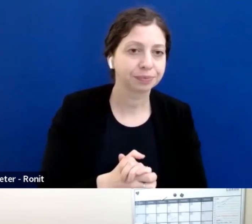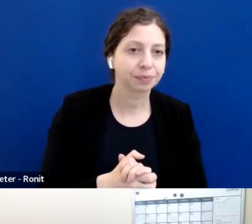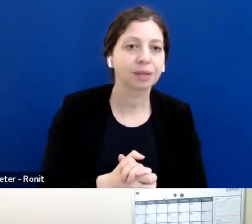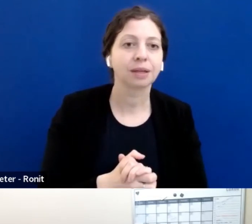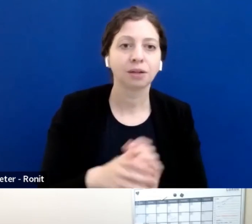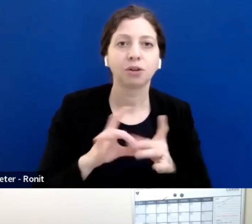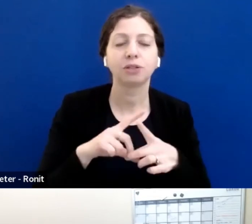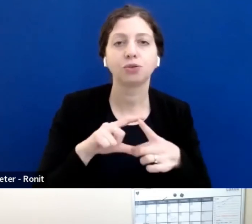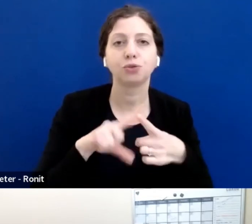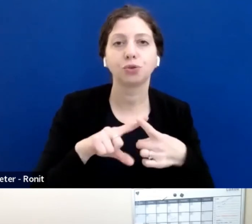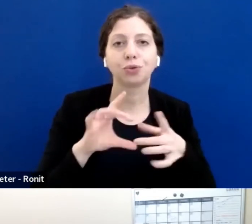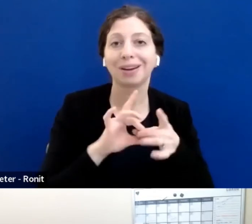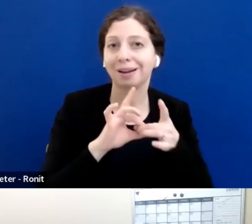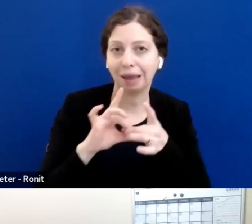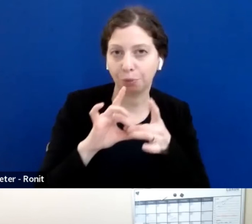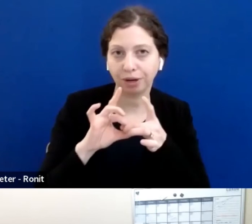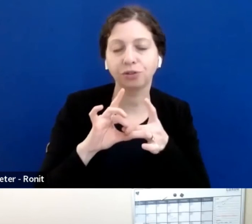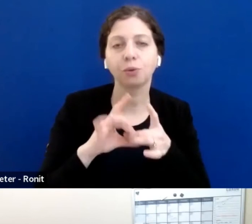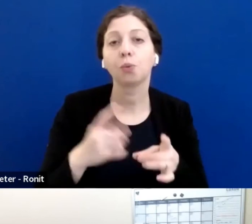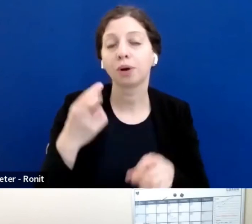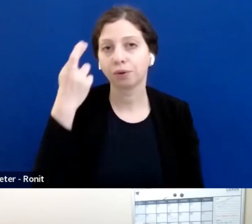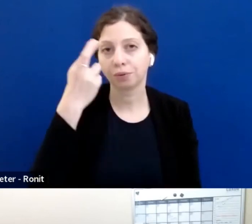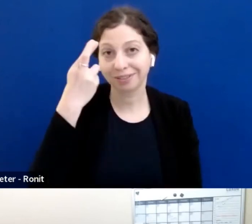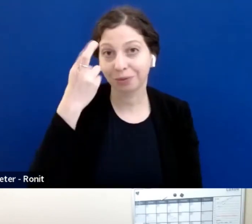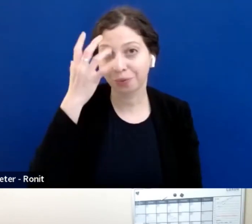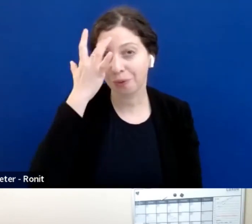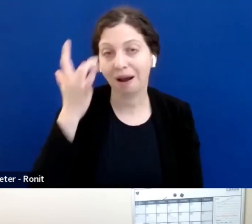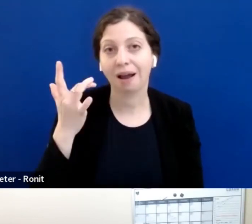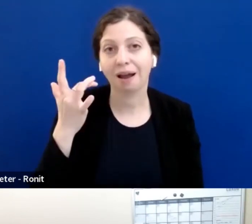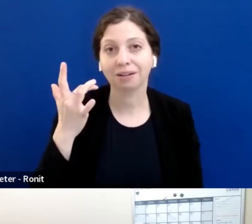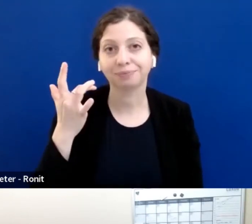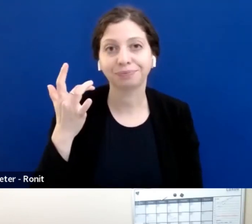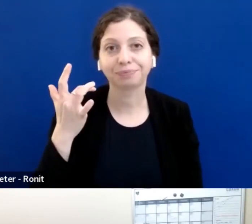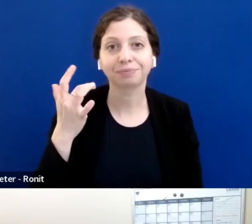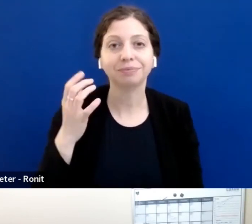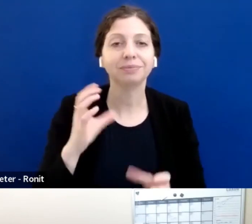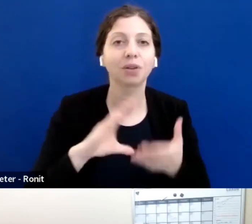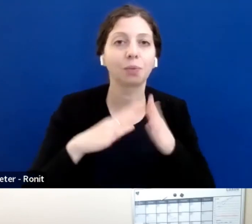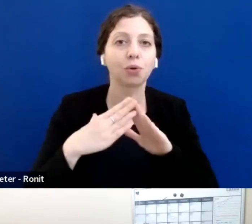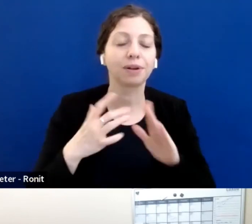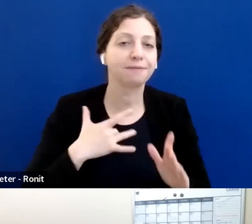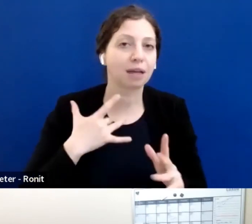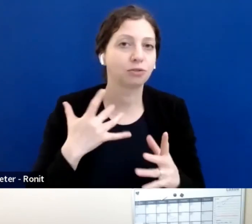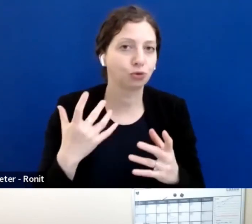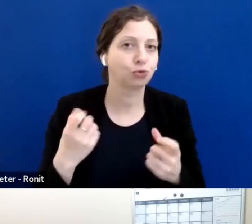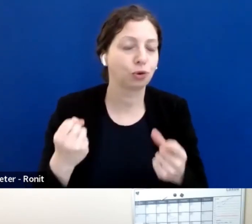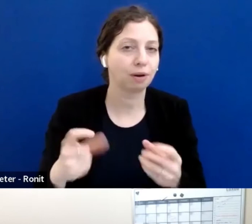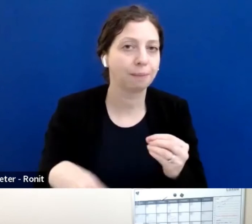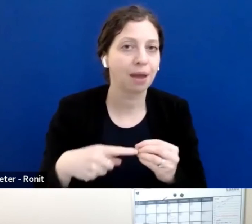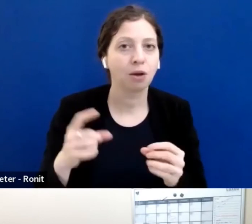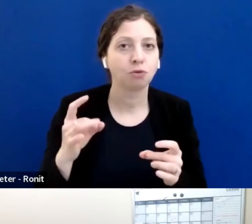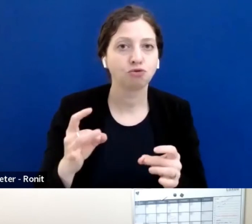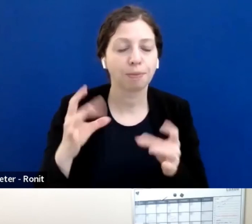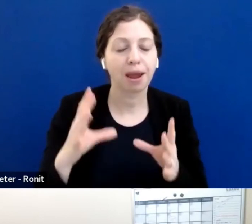of collaborations, one of the reasons why the community felt so strongly about the traumatic brain